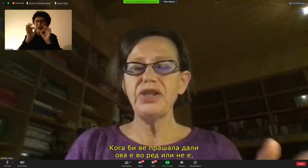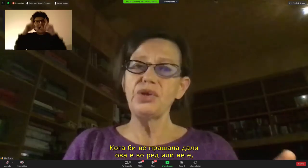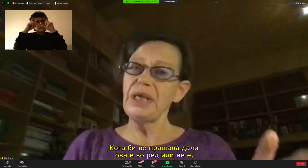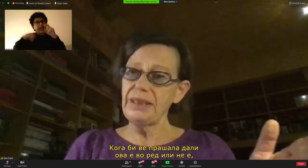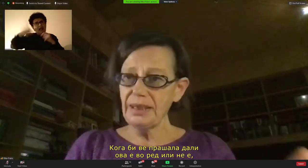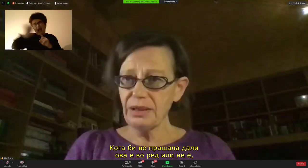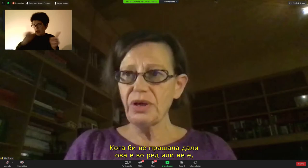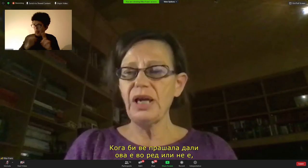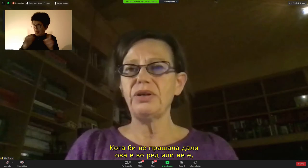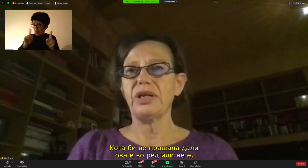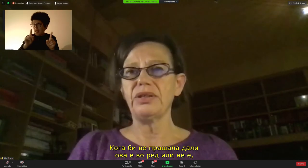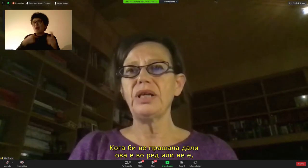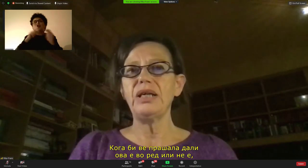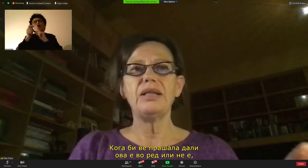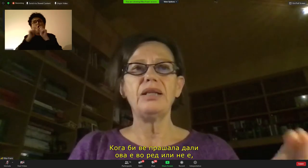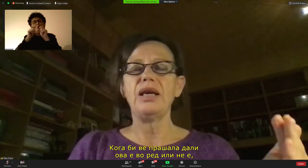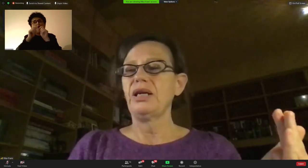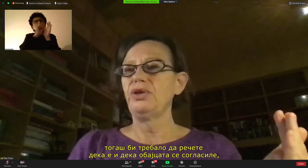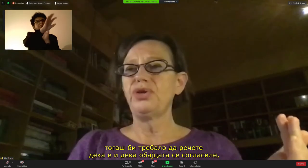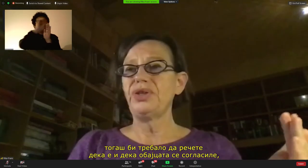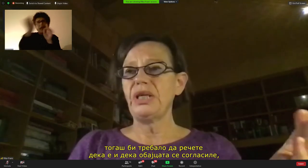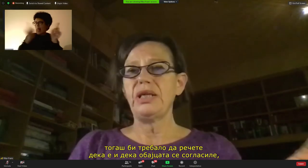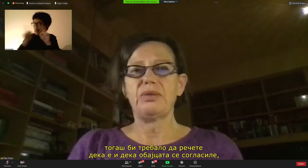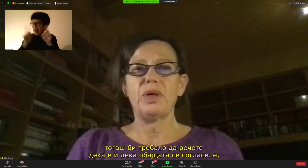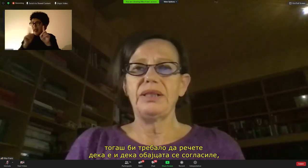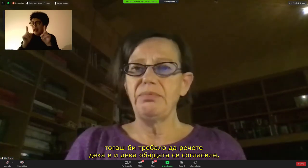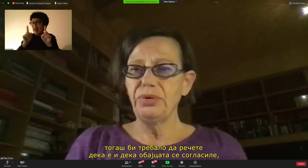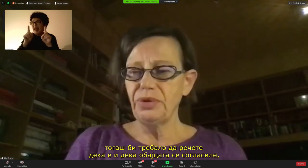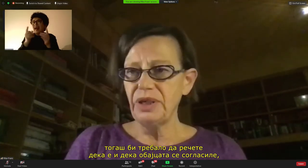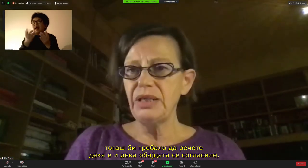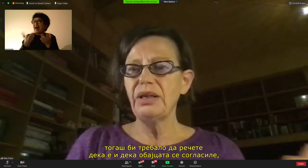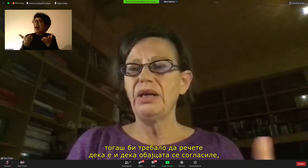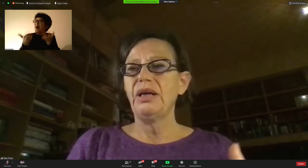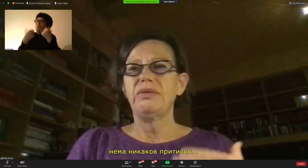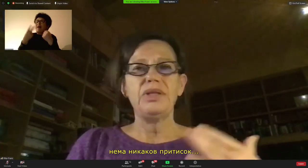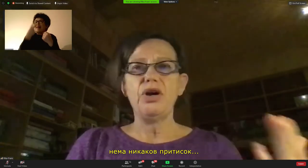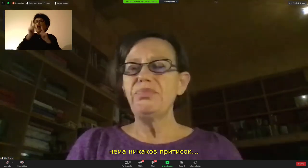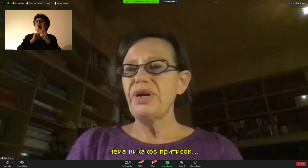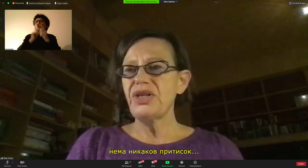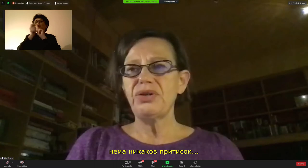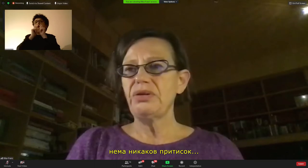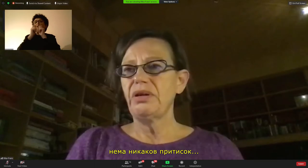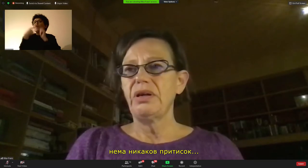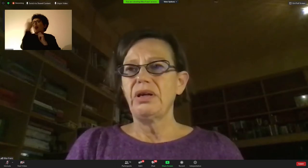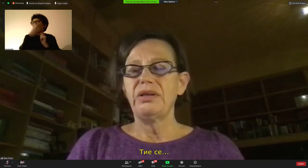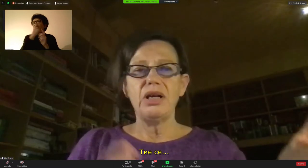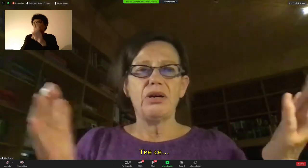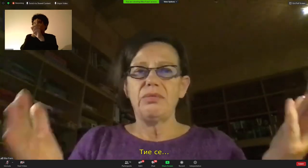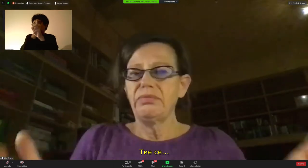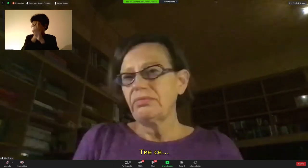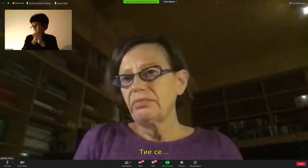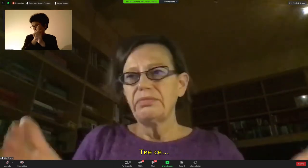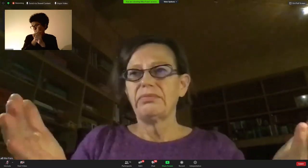I ask you, is this okay or not okay? Then you should say, yes, well, they both agreed. There is no pressure. They